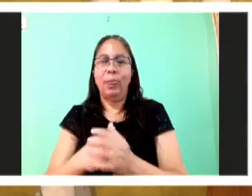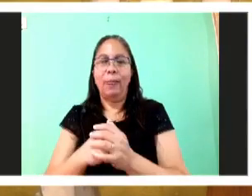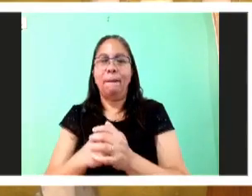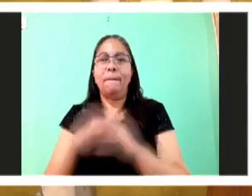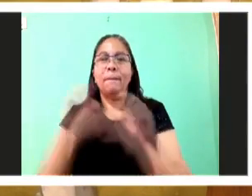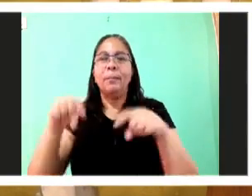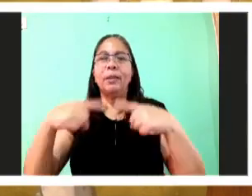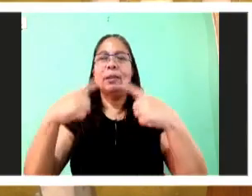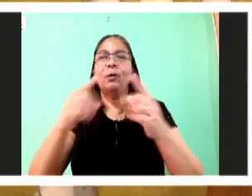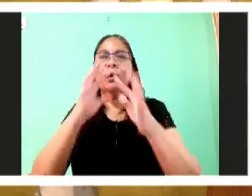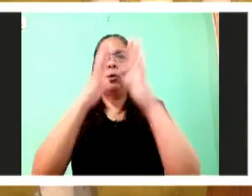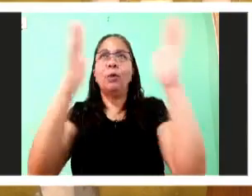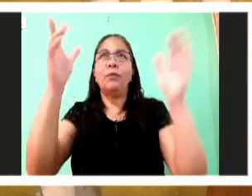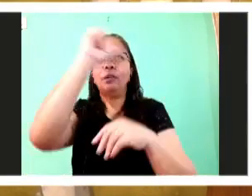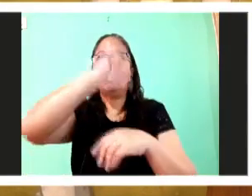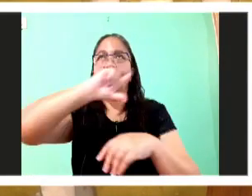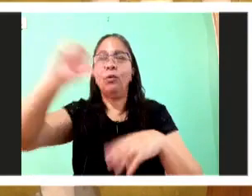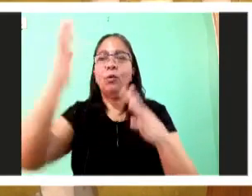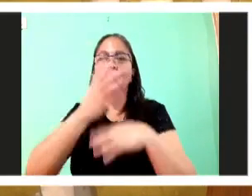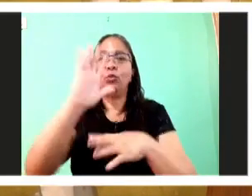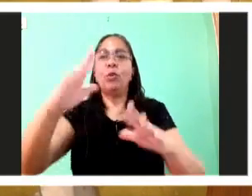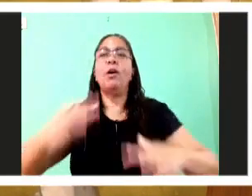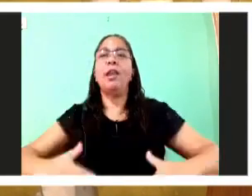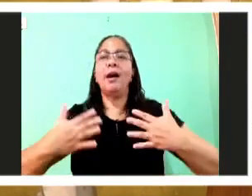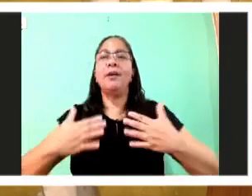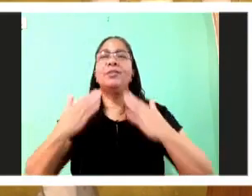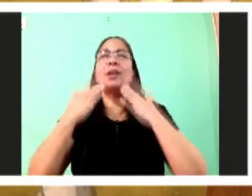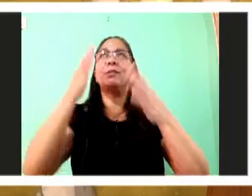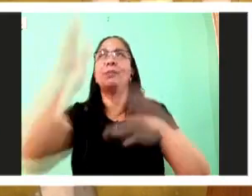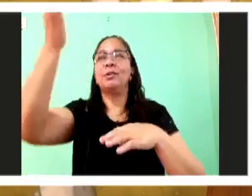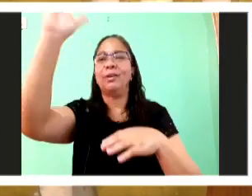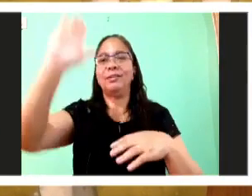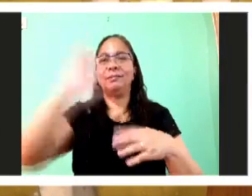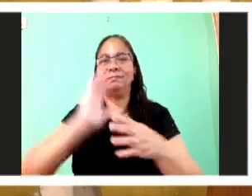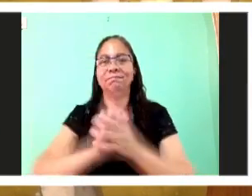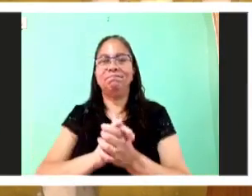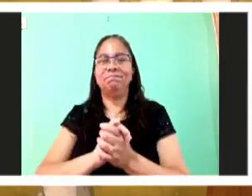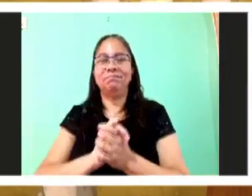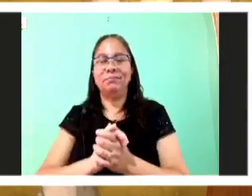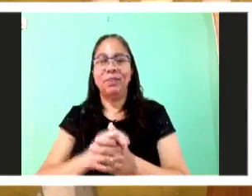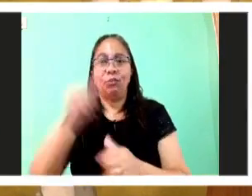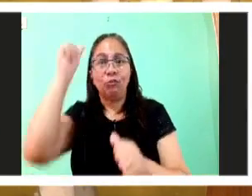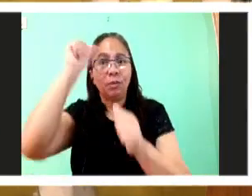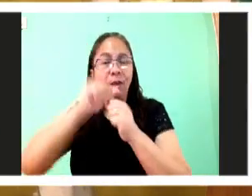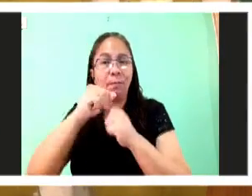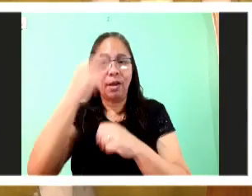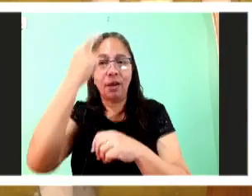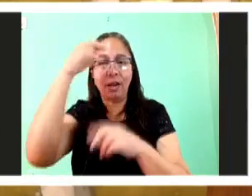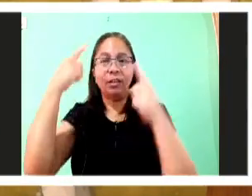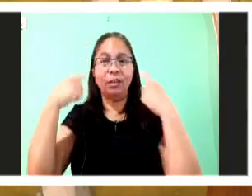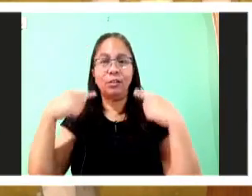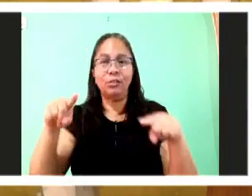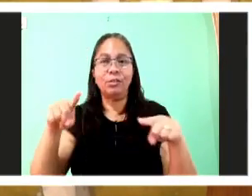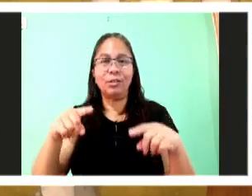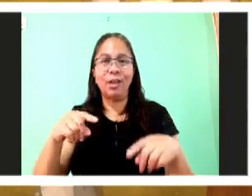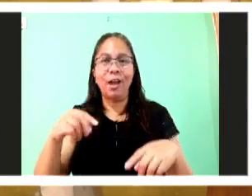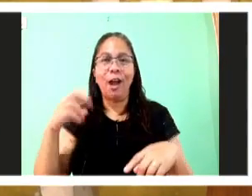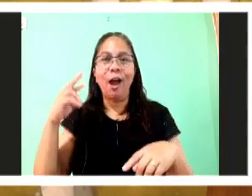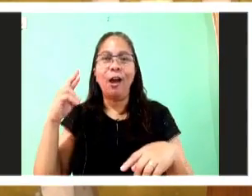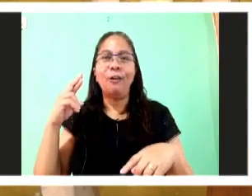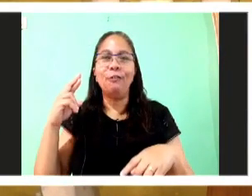go glorifying the Lord with our life. Thanks be to God. Don't forget your Catholic news, and Rhonda sent to tell me to tell